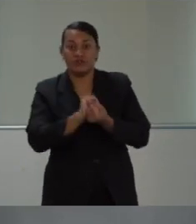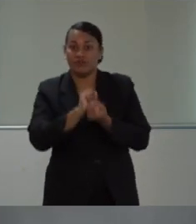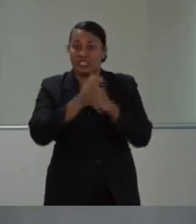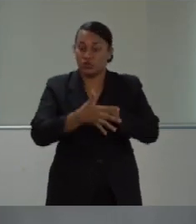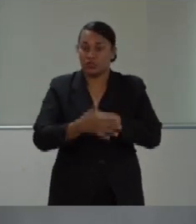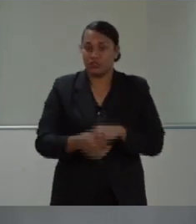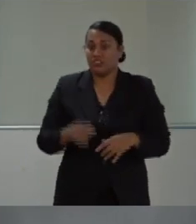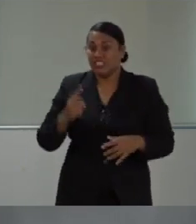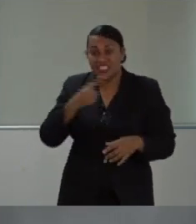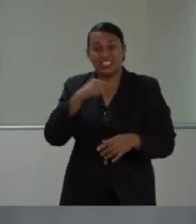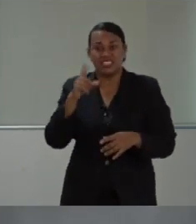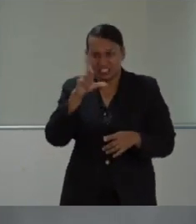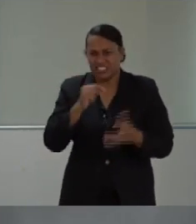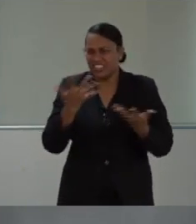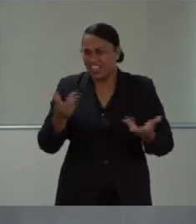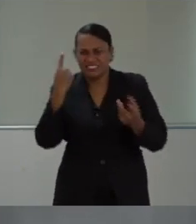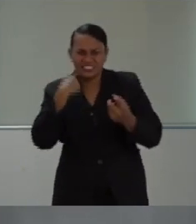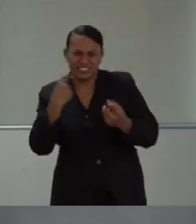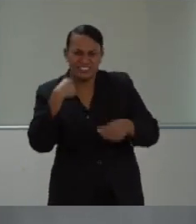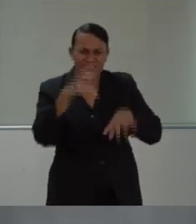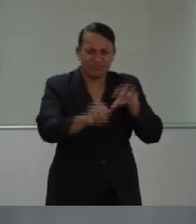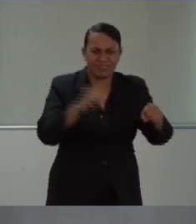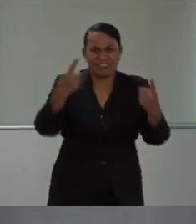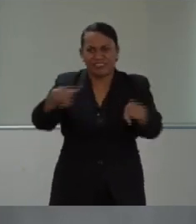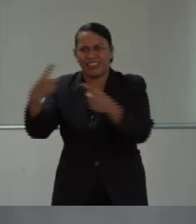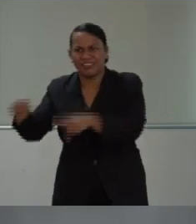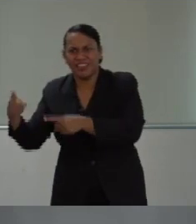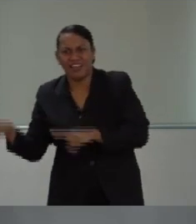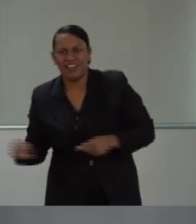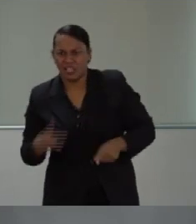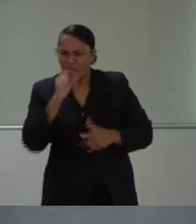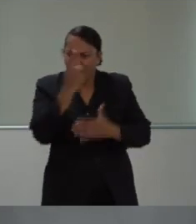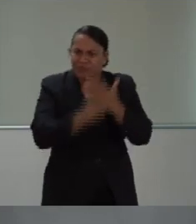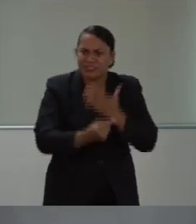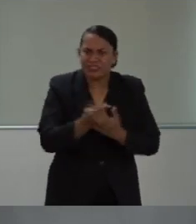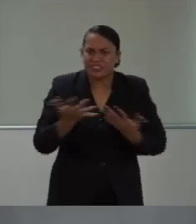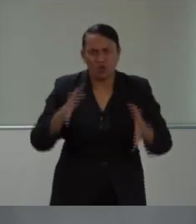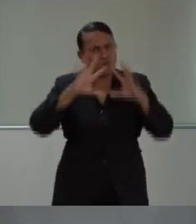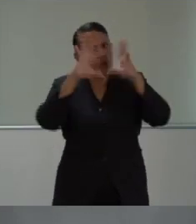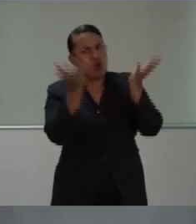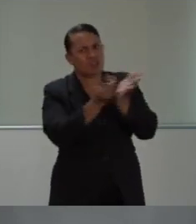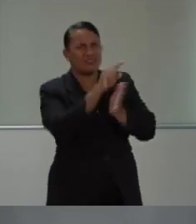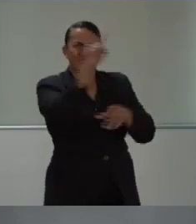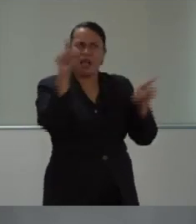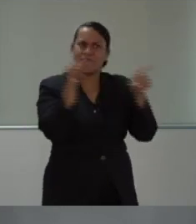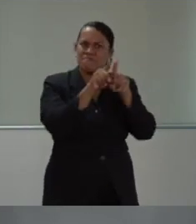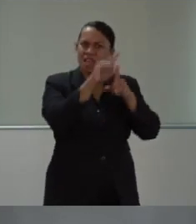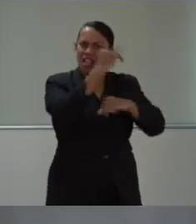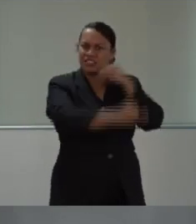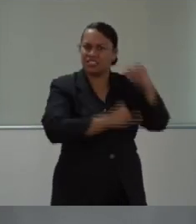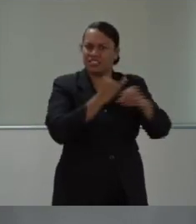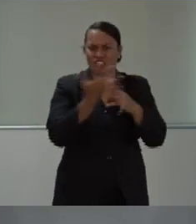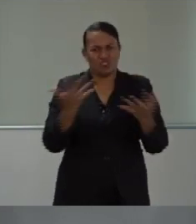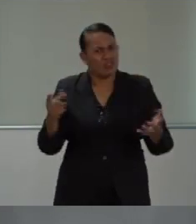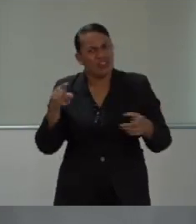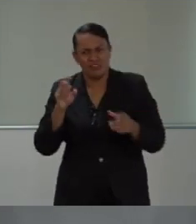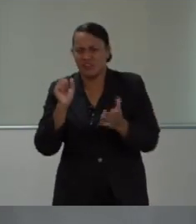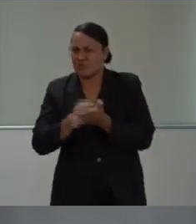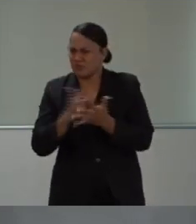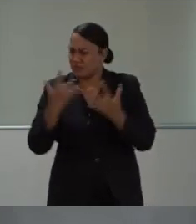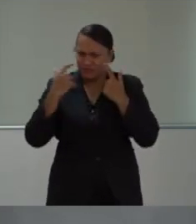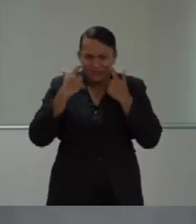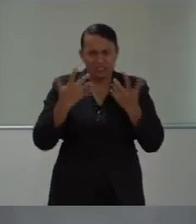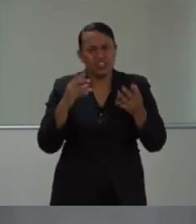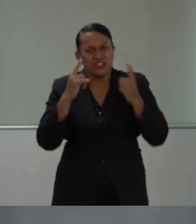death situation if we look at the global trends that are happening now. It's no ordinary curfew or no ordinary lockdown. We have a